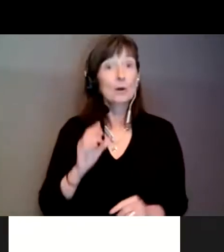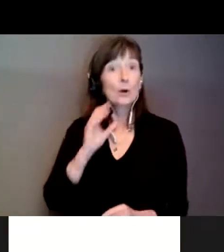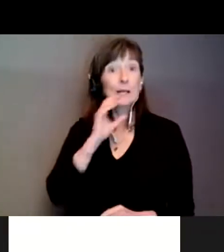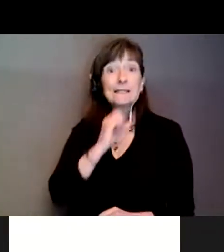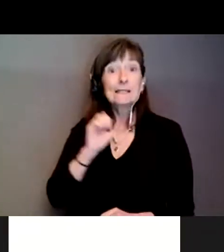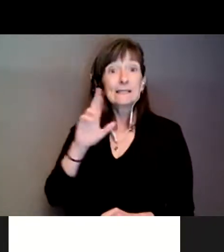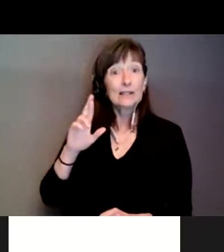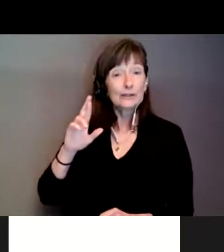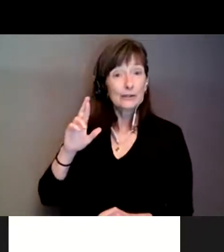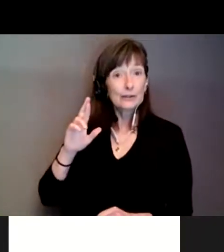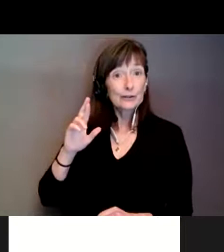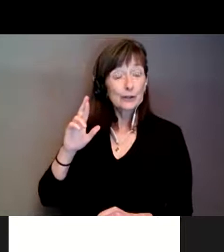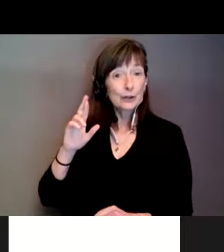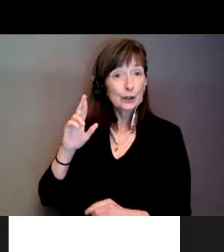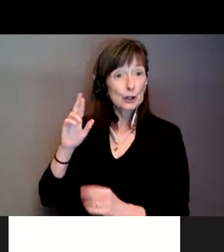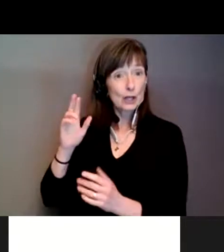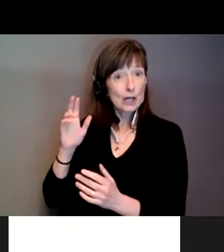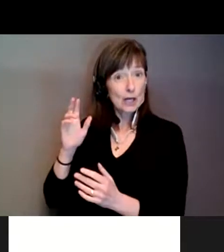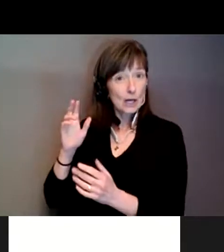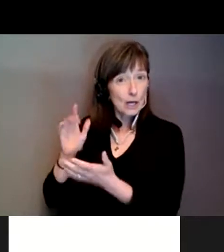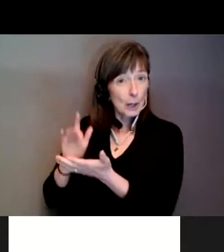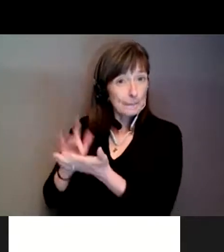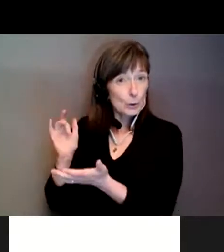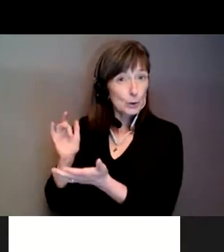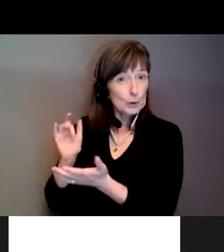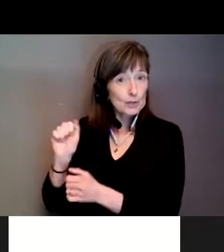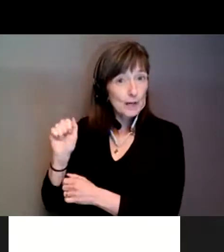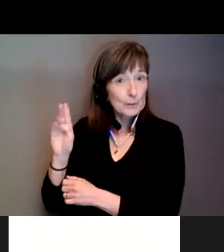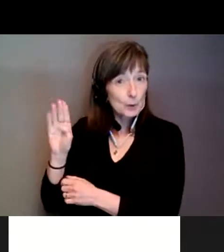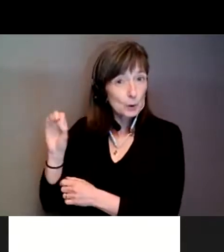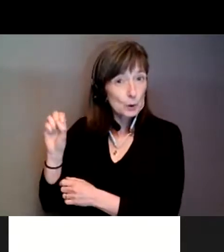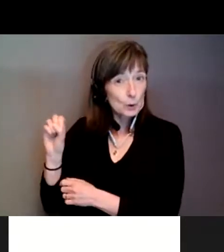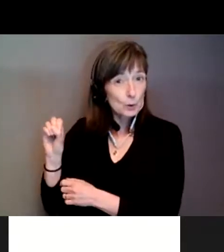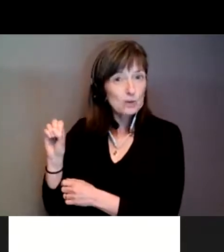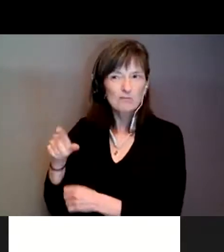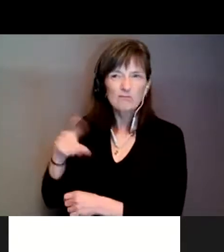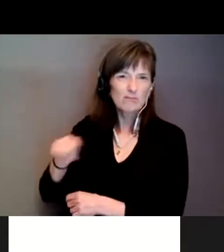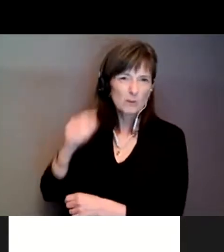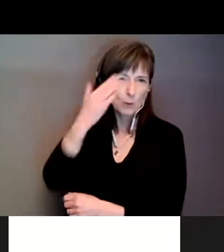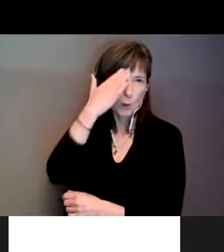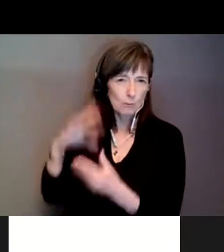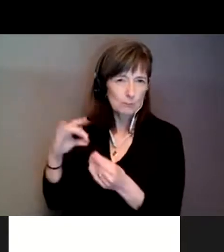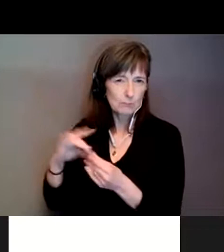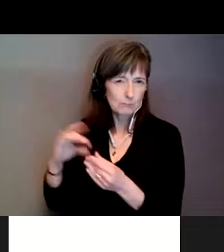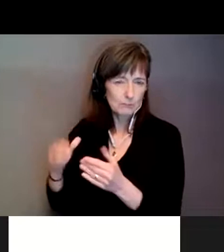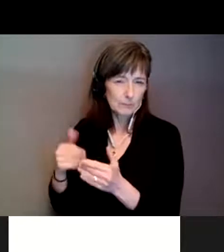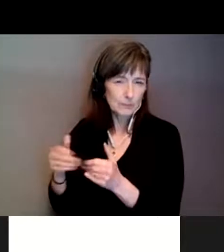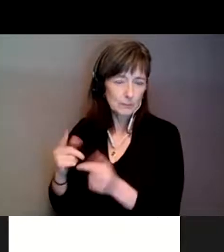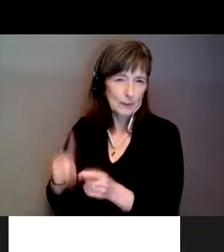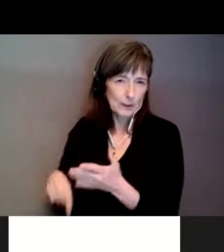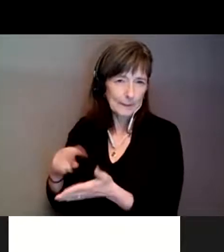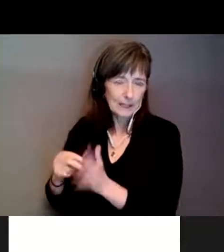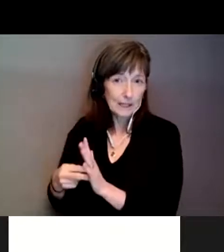people know something about that already, but I just want to touch on it right now. So what we do know about elder abuse is that it's a single